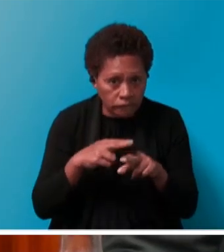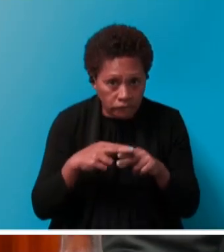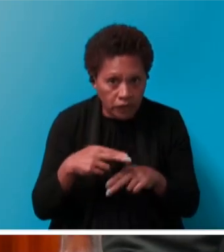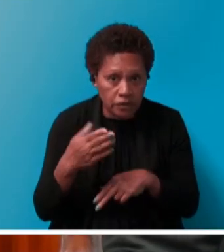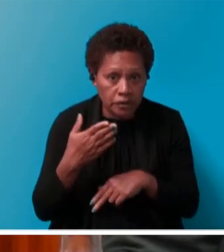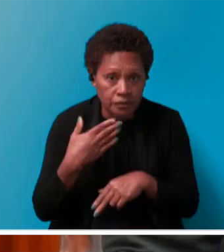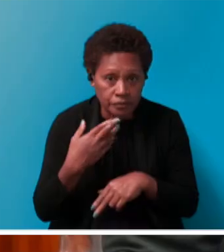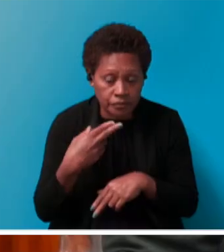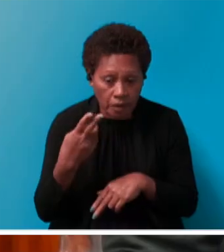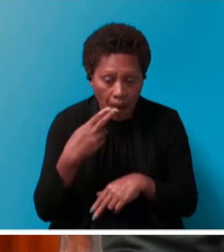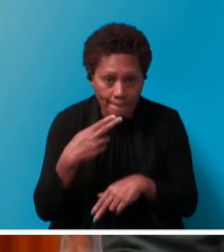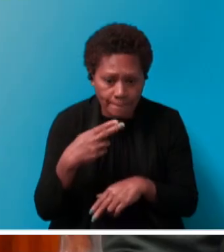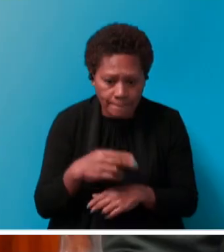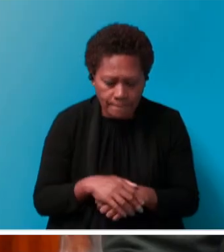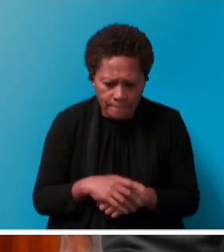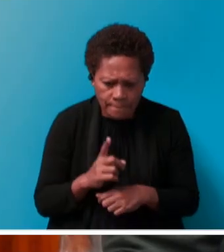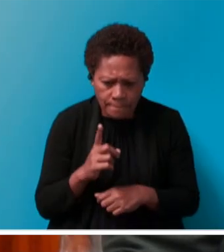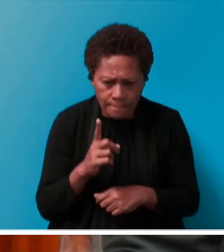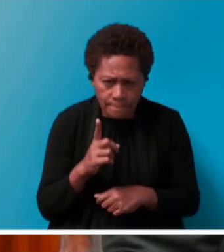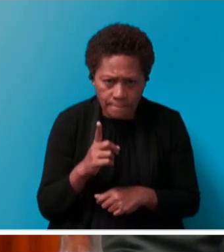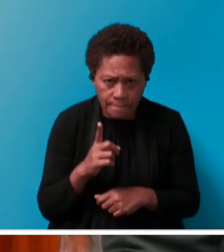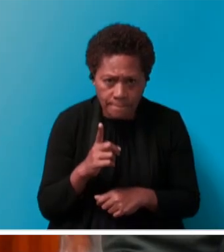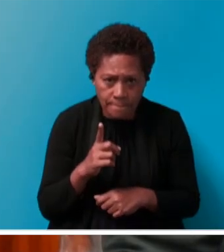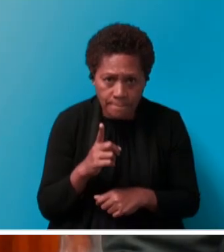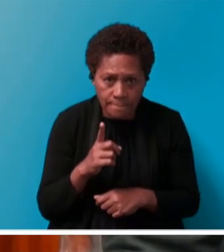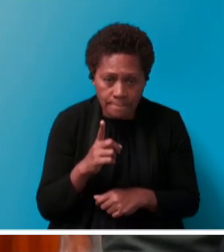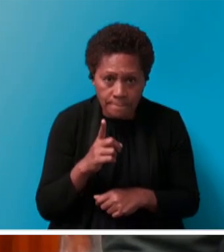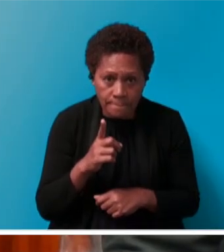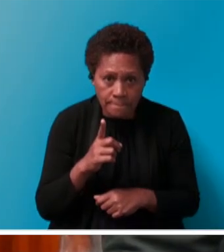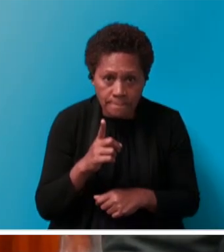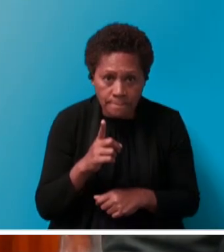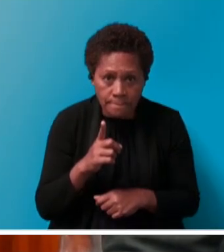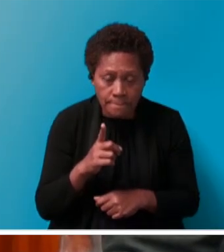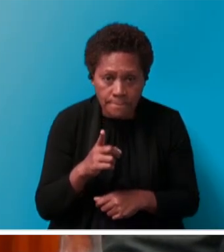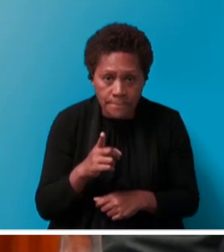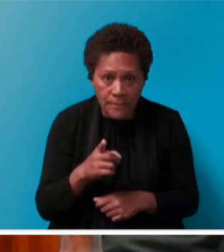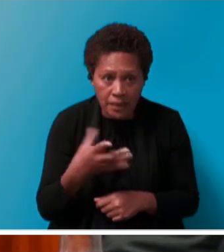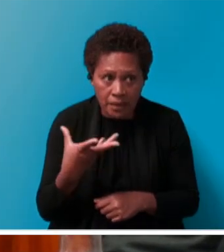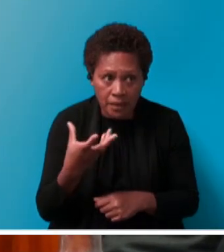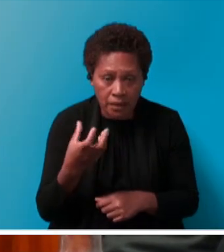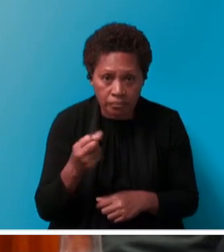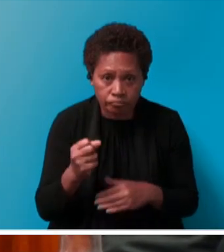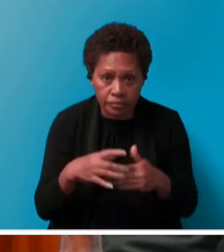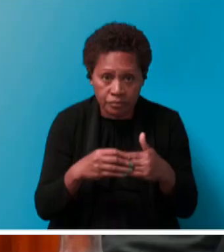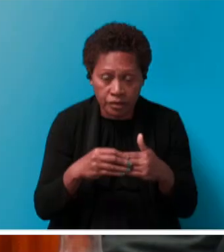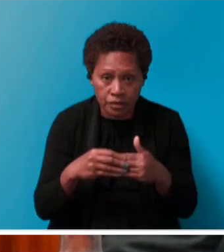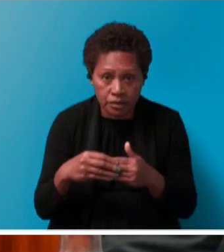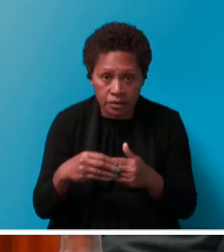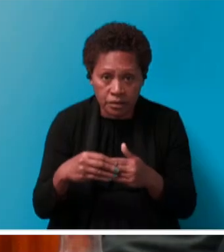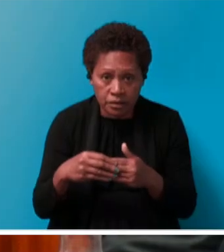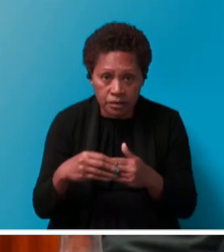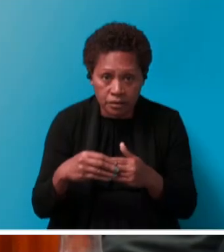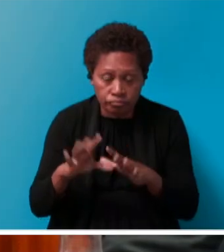but heeded. From the 25th to the 29th of August, I had the honor of leading Fiji's delegation to the World